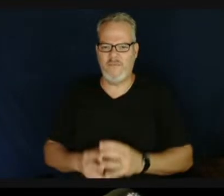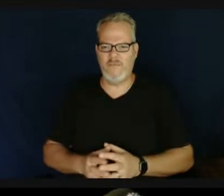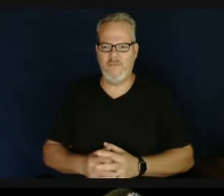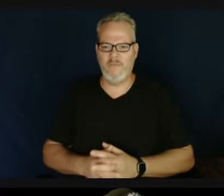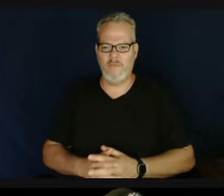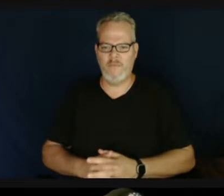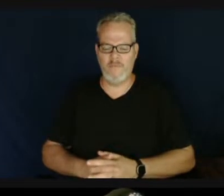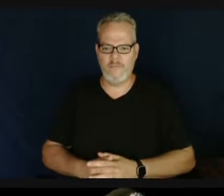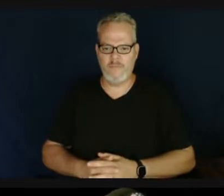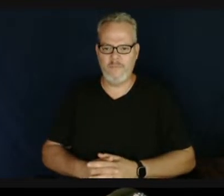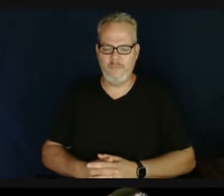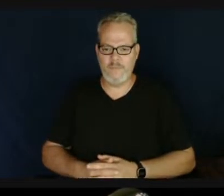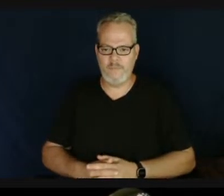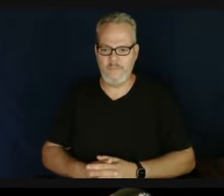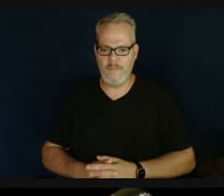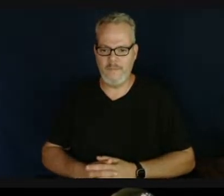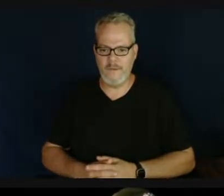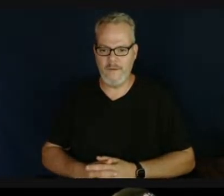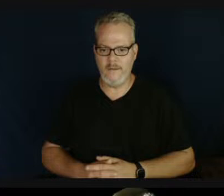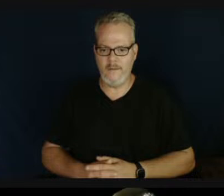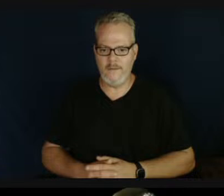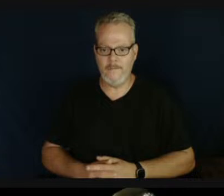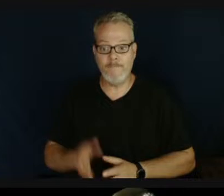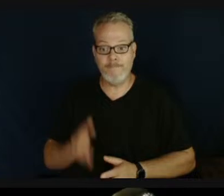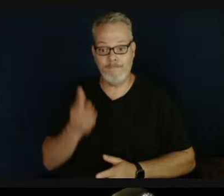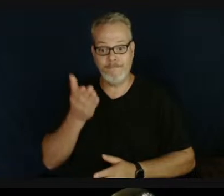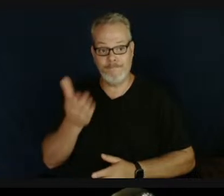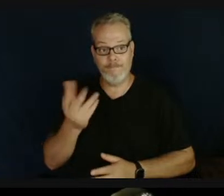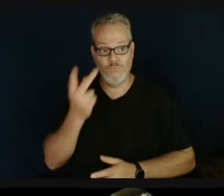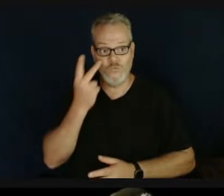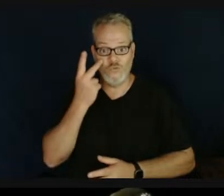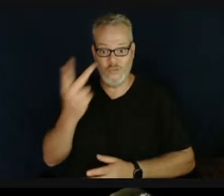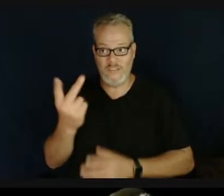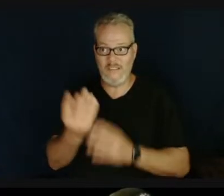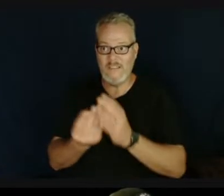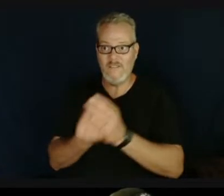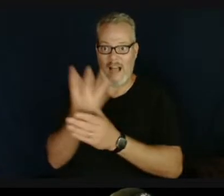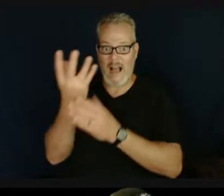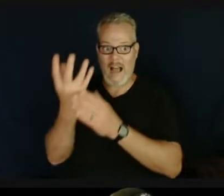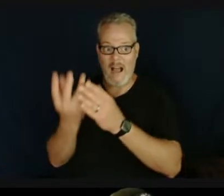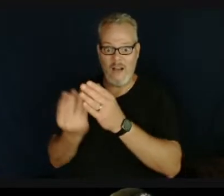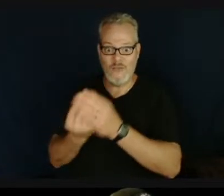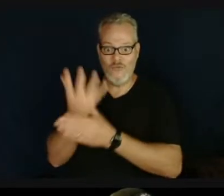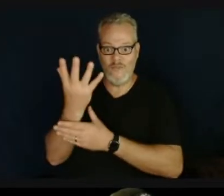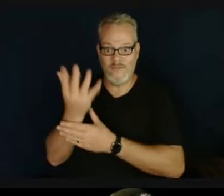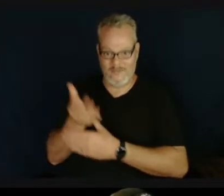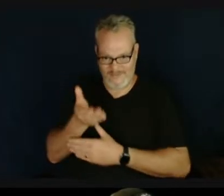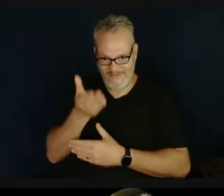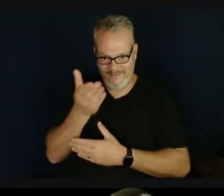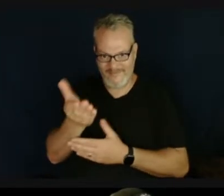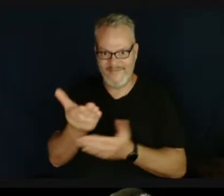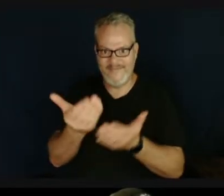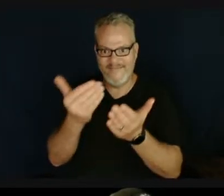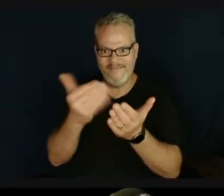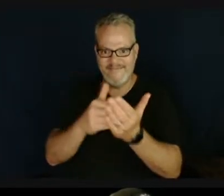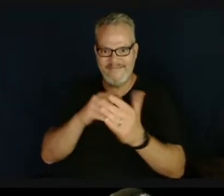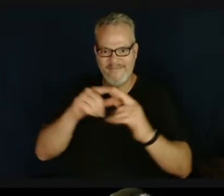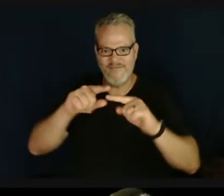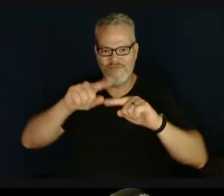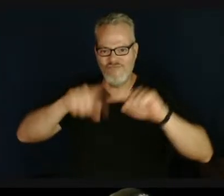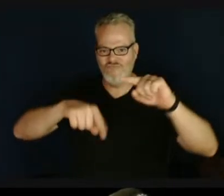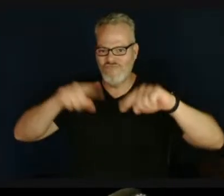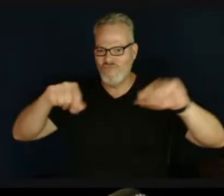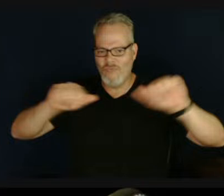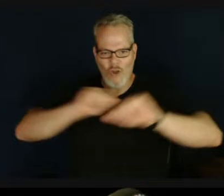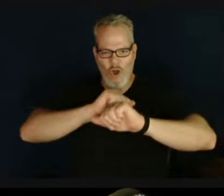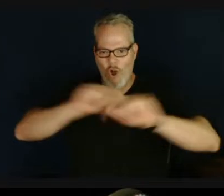So there's the high fountain once again. And here is all the episodes. So